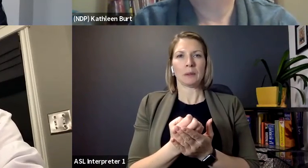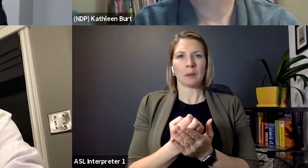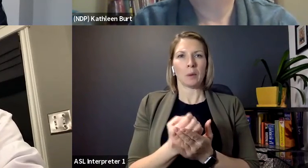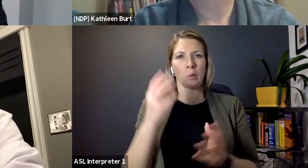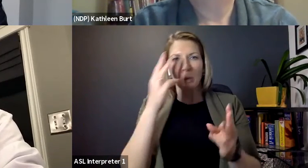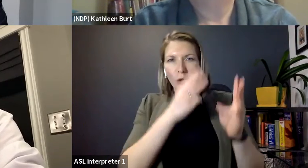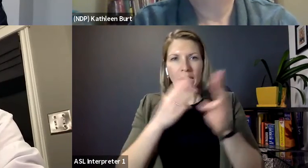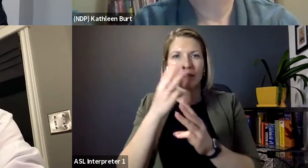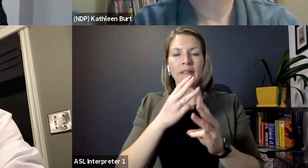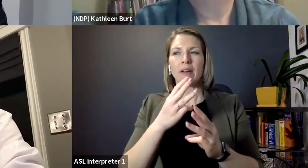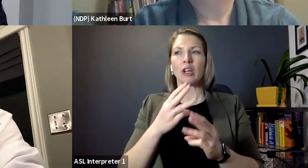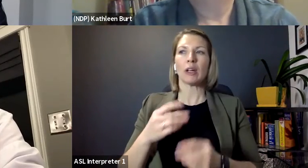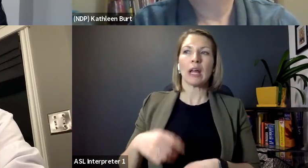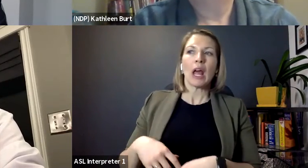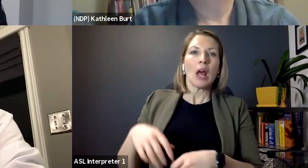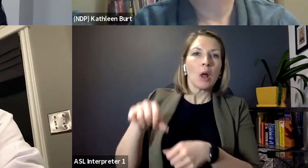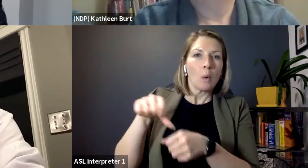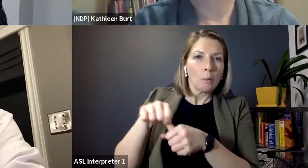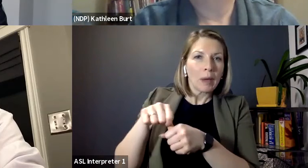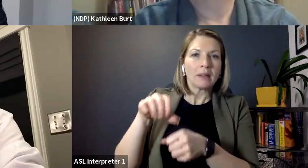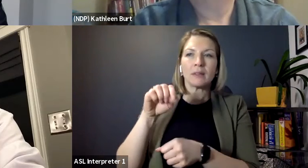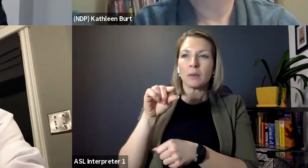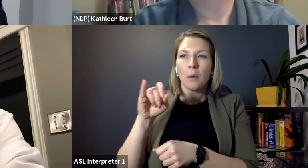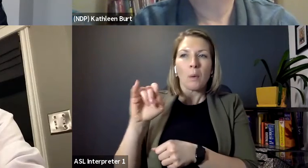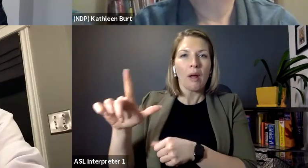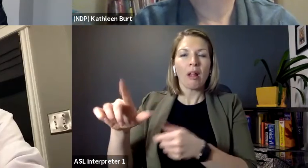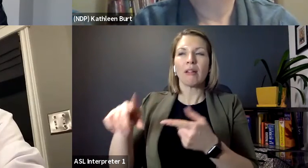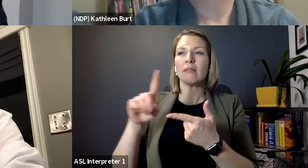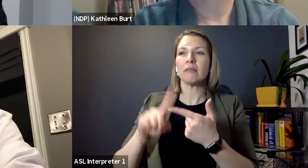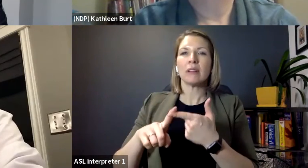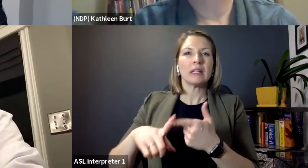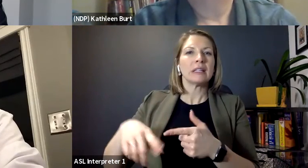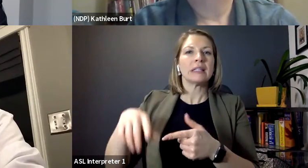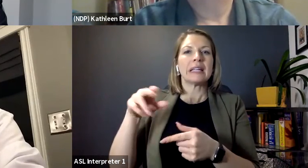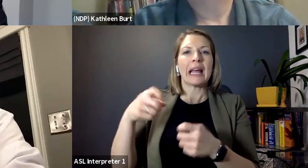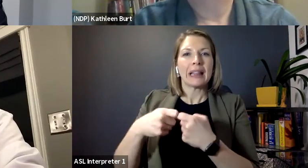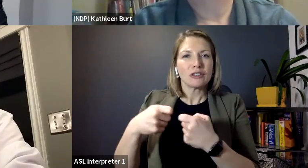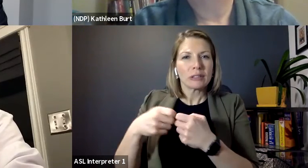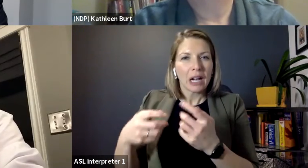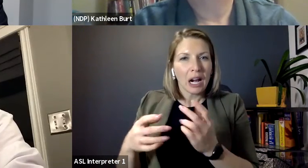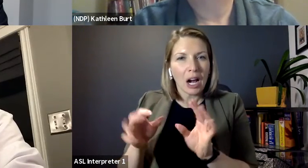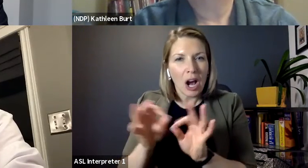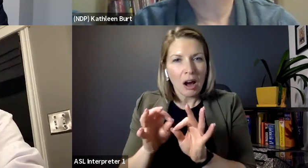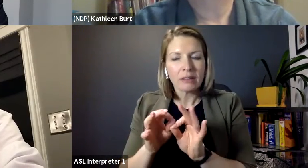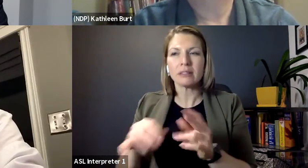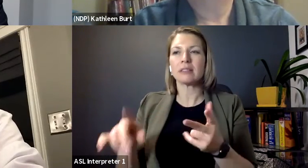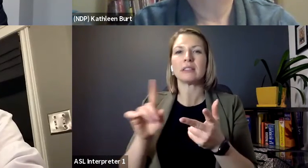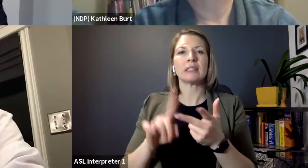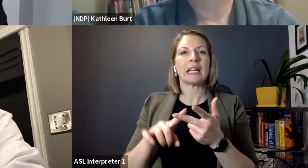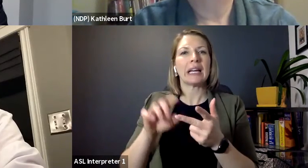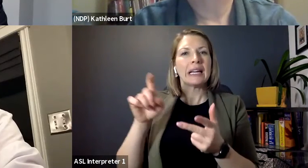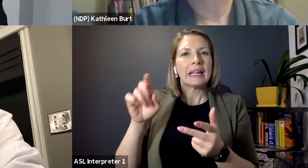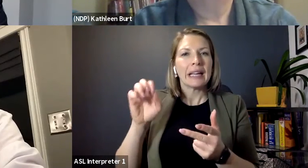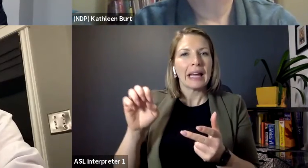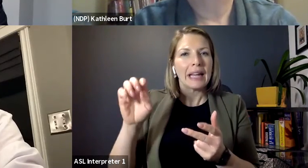oil in our province, electricity rates, infrastructure needs, and education. These are some of the issues that I hear from residents